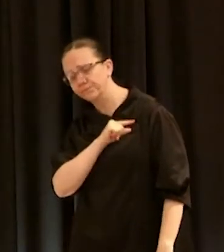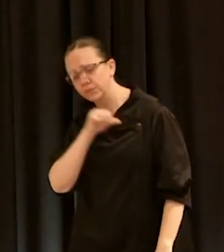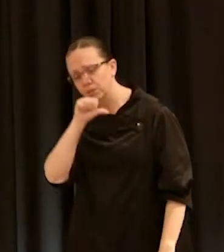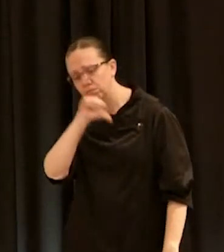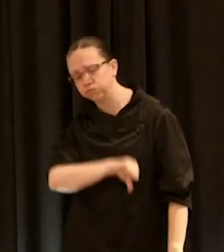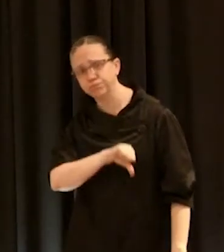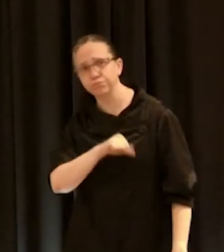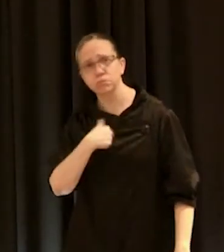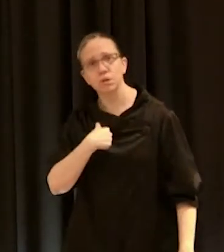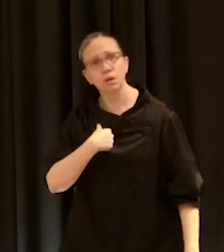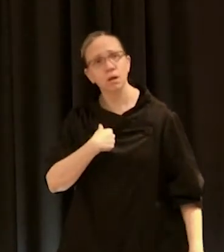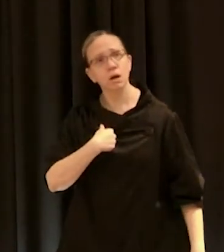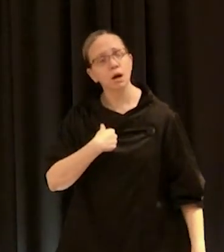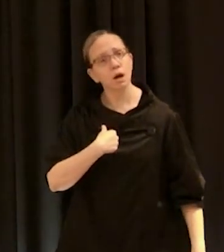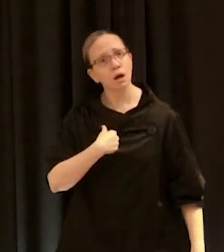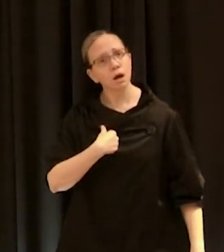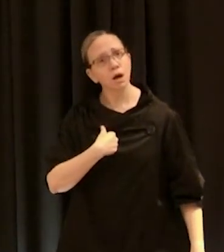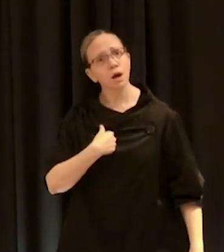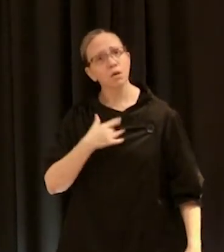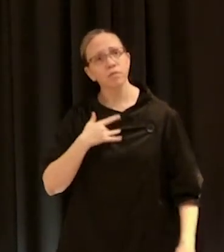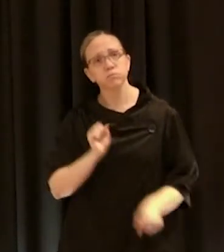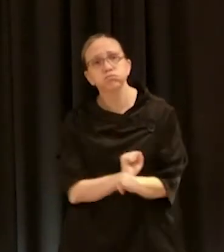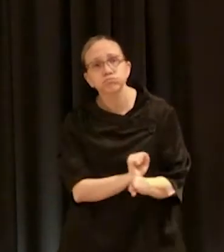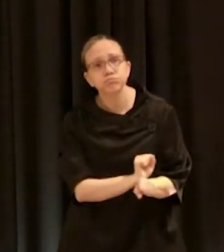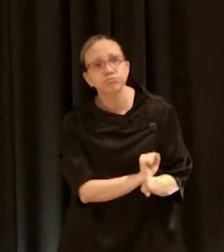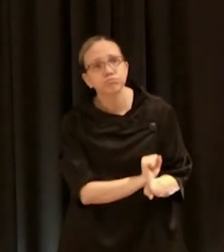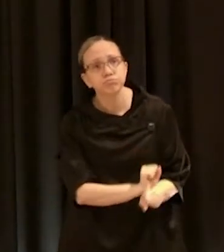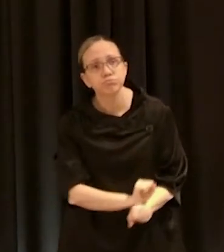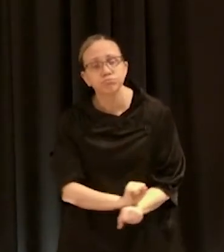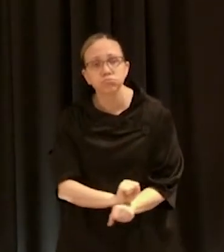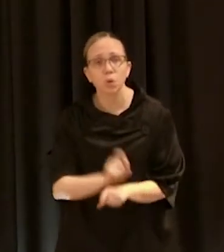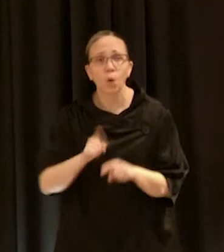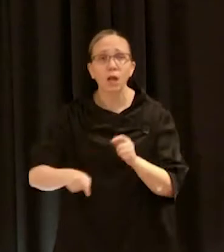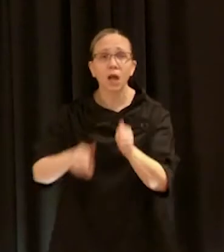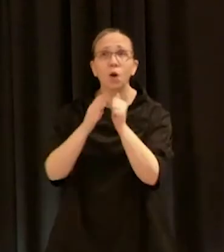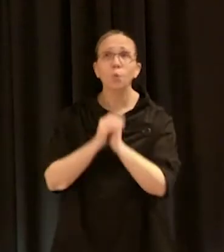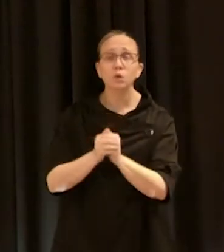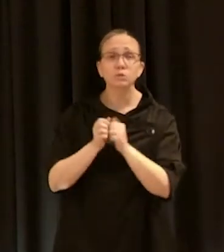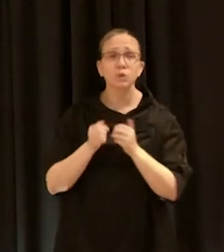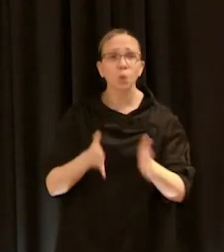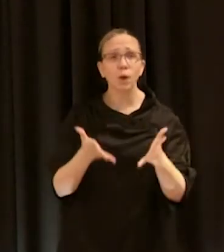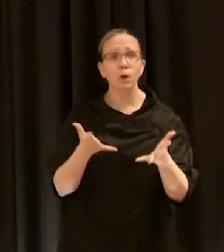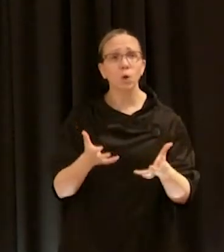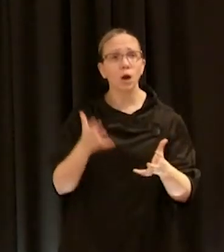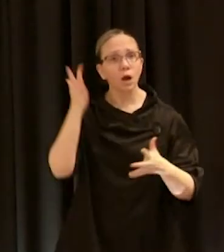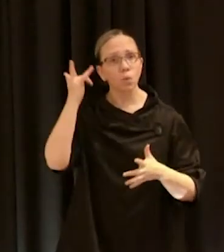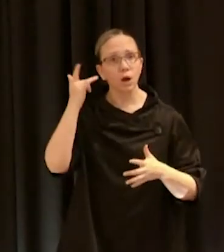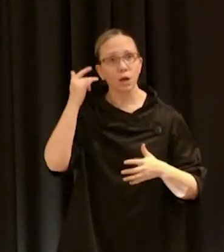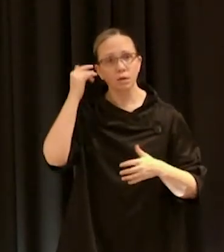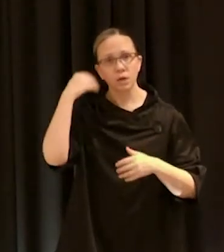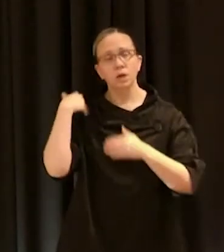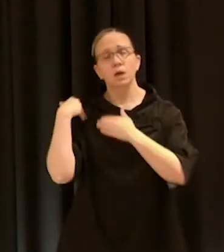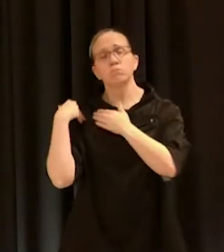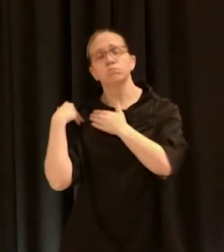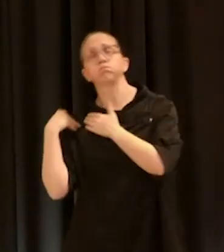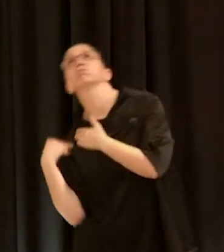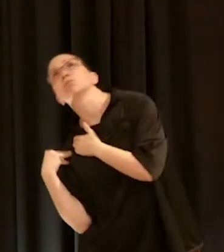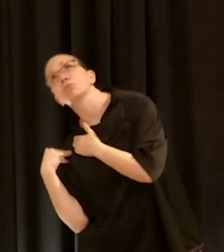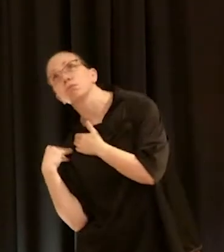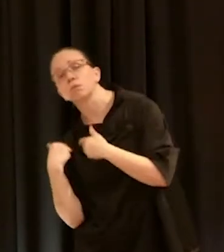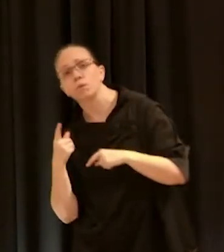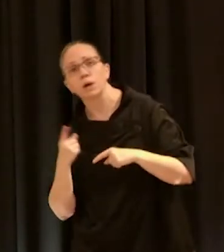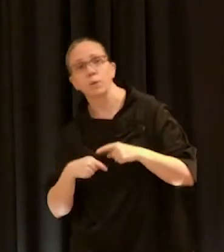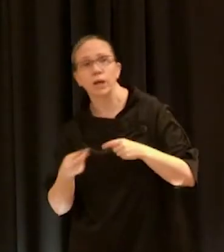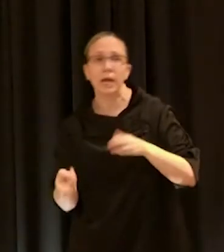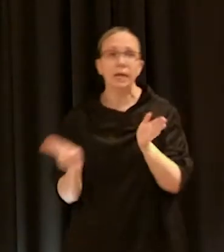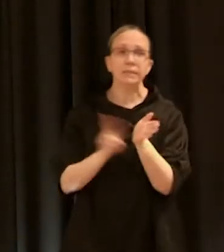our shoulders that it keeps us bogged down, that we can't even worship like we want to worship because we got all this weight on us. We definitely can't